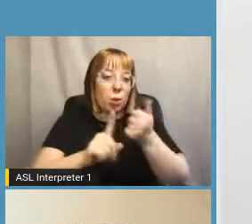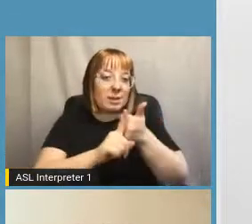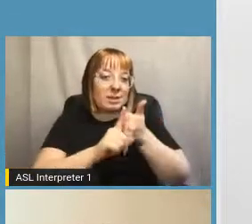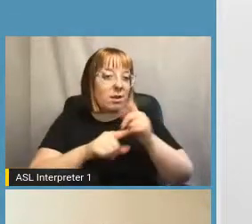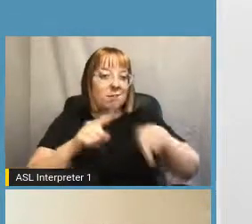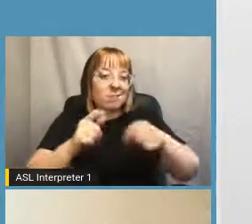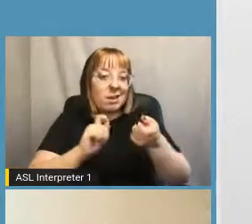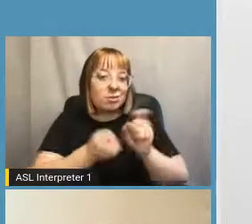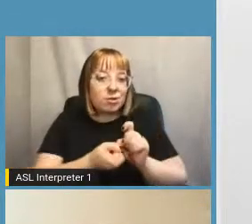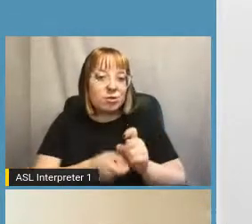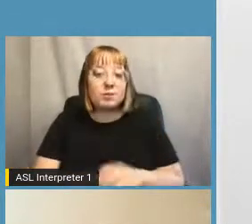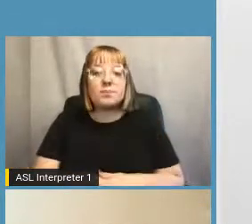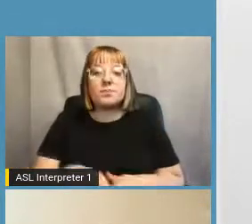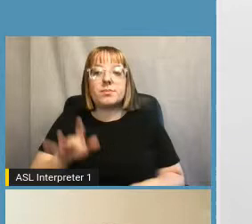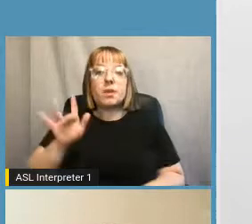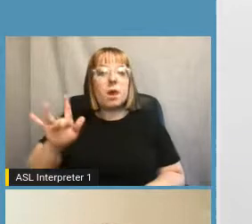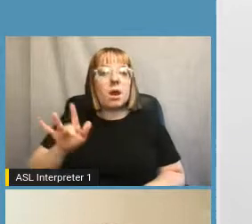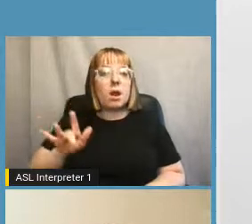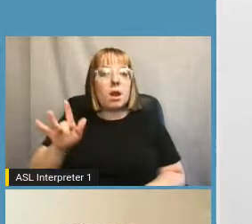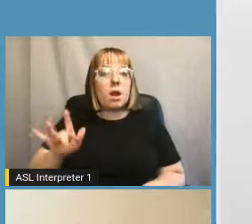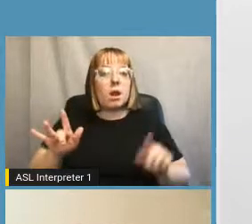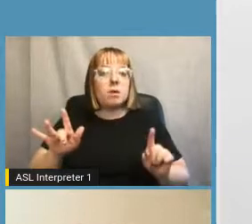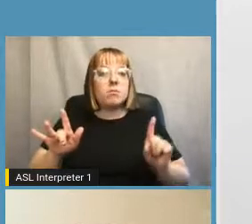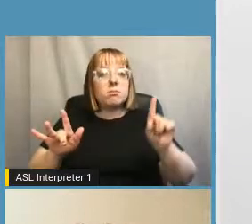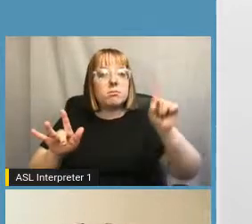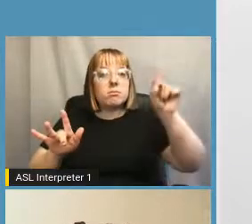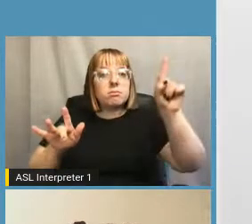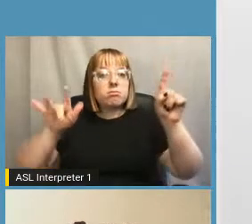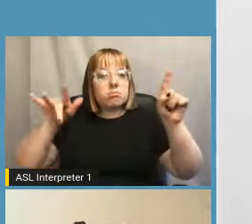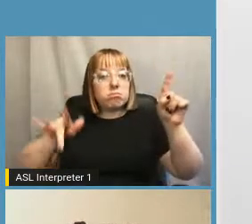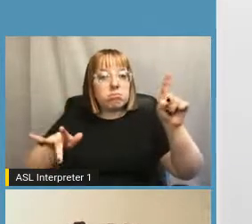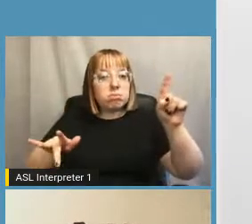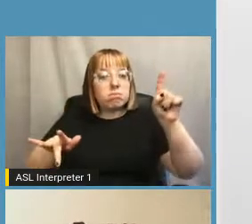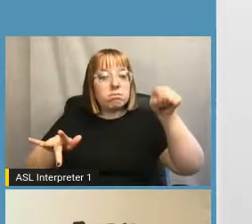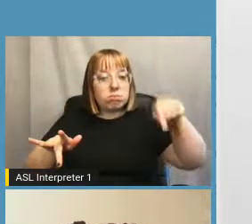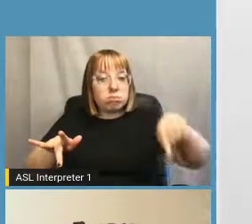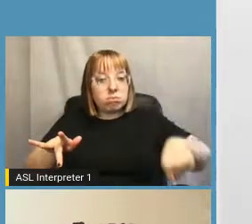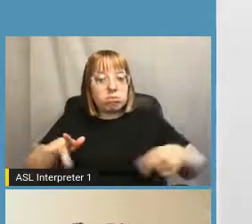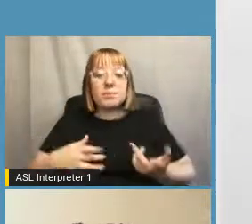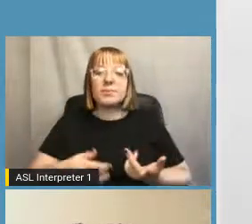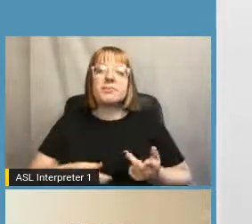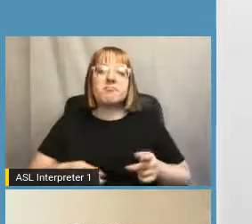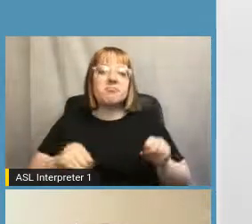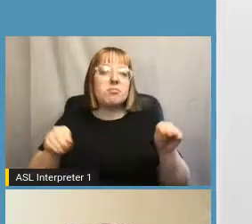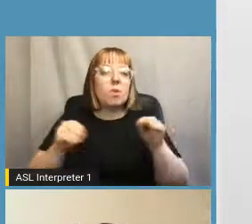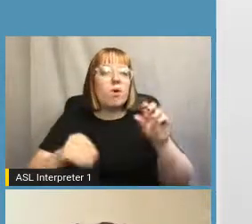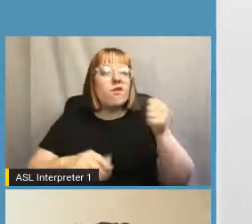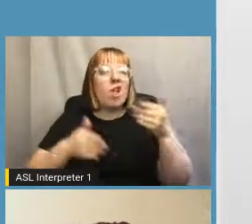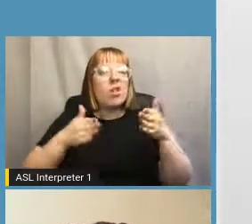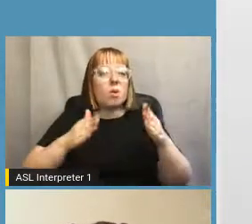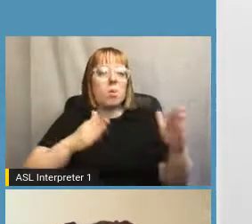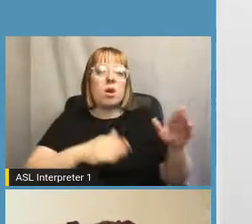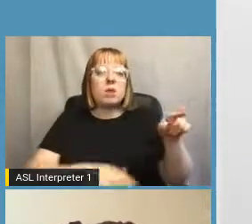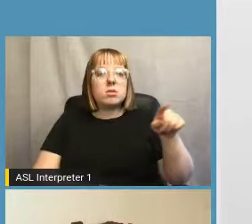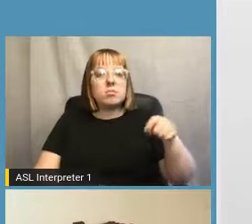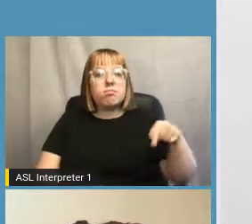up and down. You can also move around other ways in the space. So these are two types of